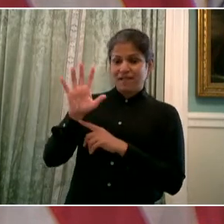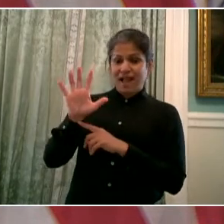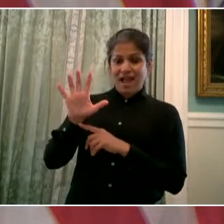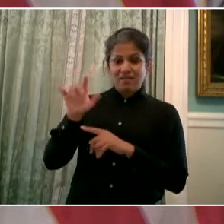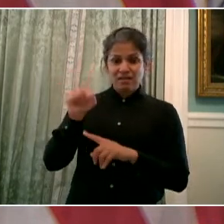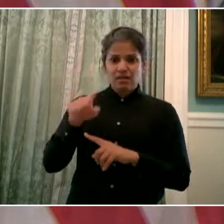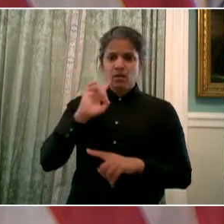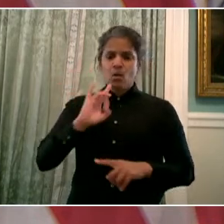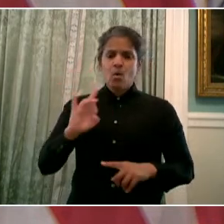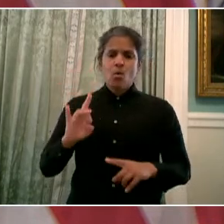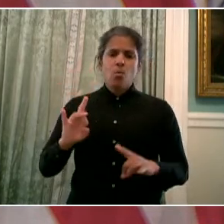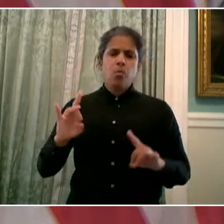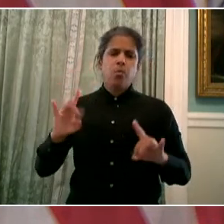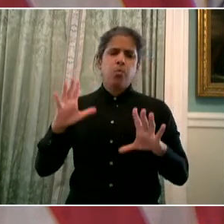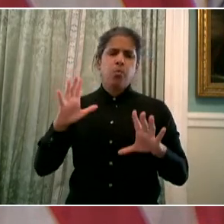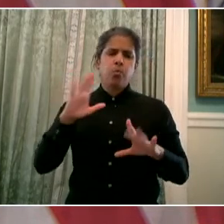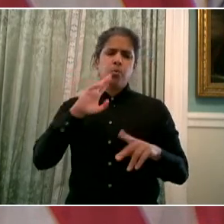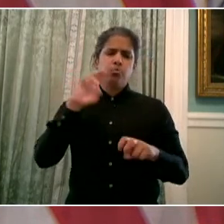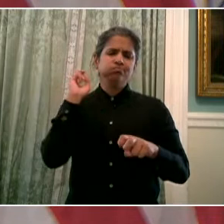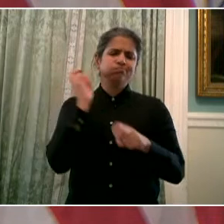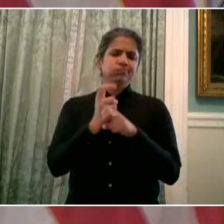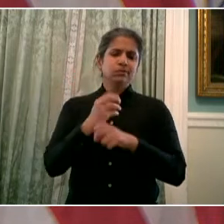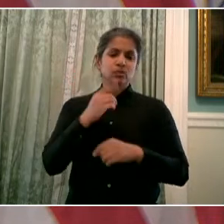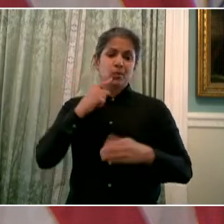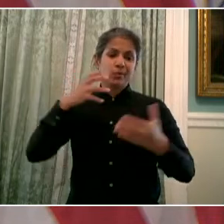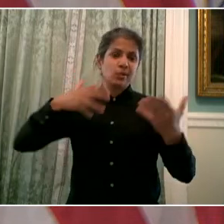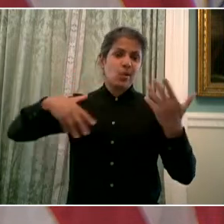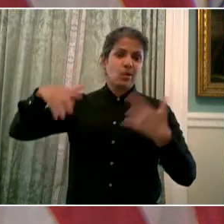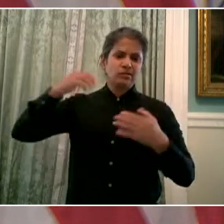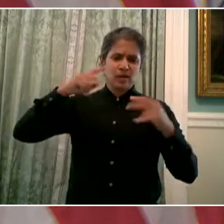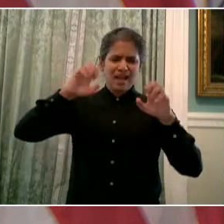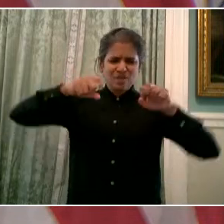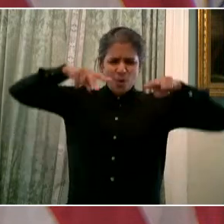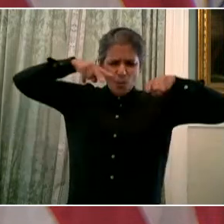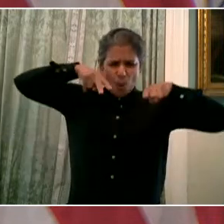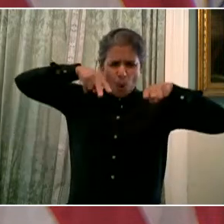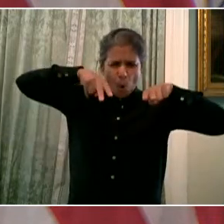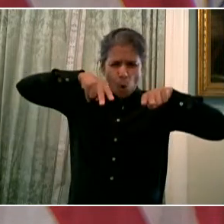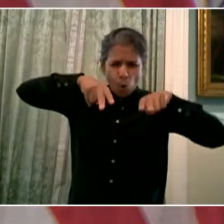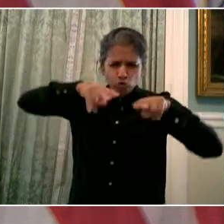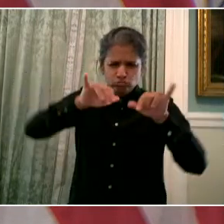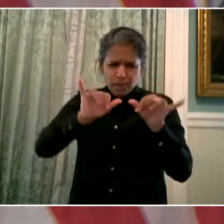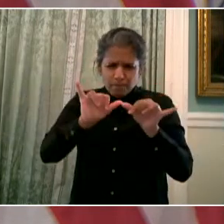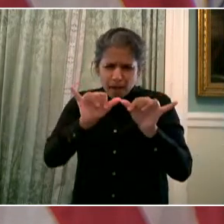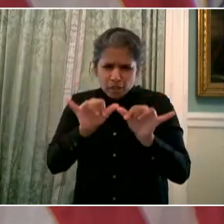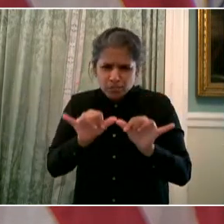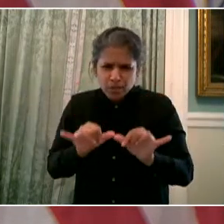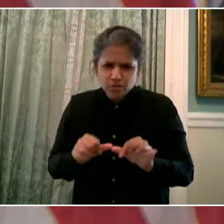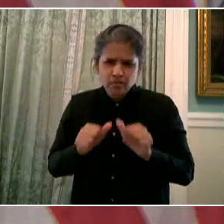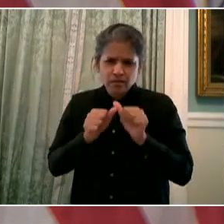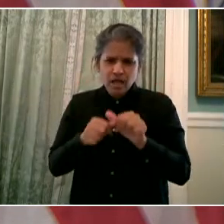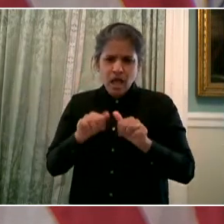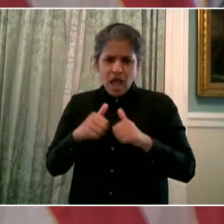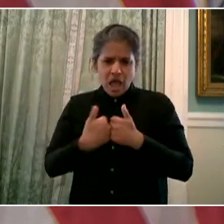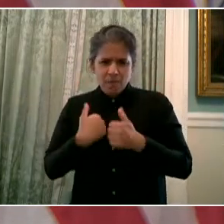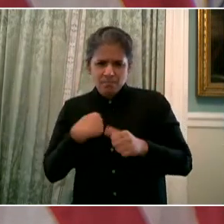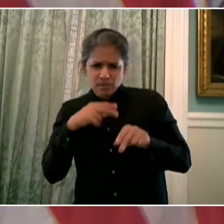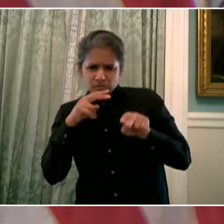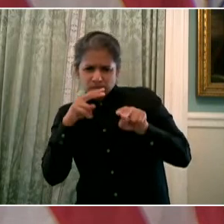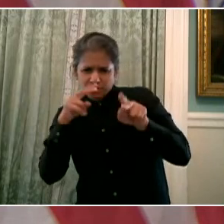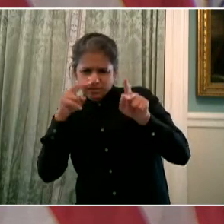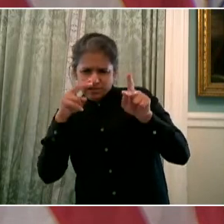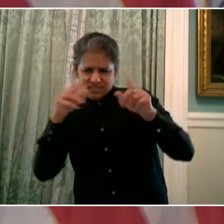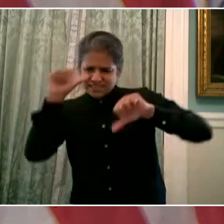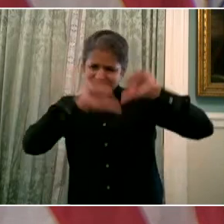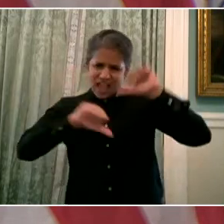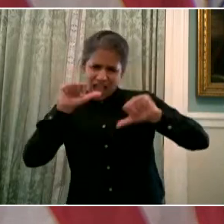regularly. And it's actually why we're doing the work that we're doing to reduce emissions. Not only does PM 2.5